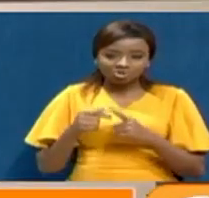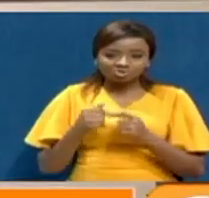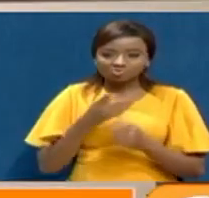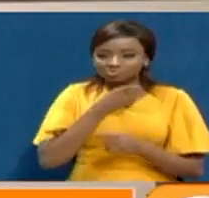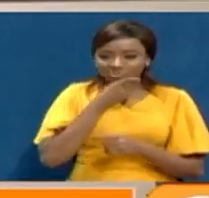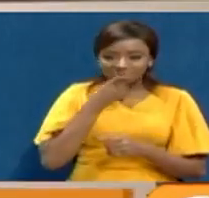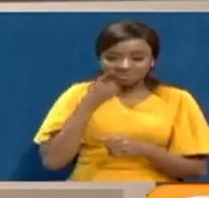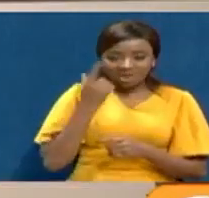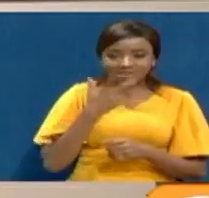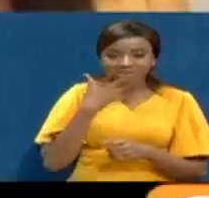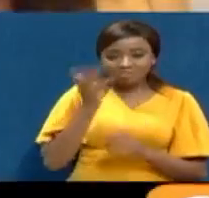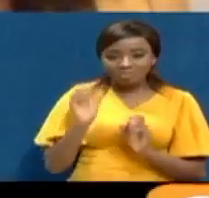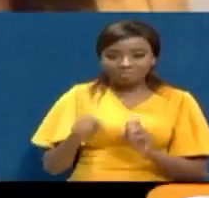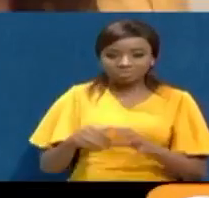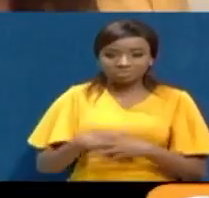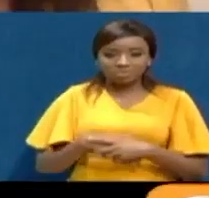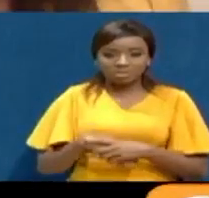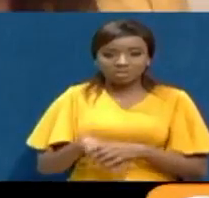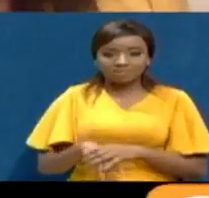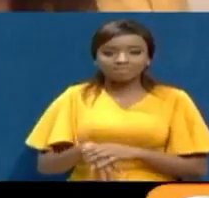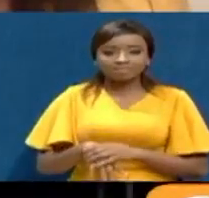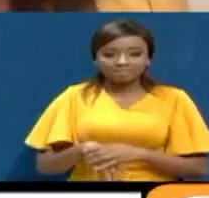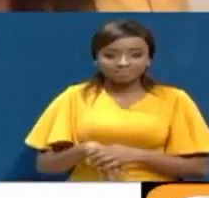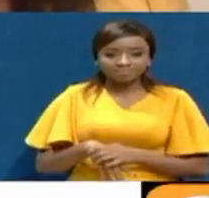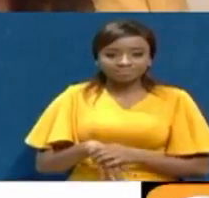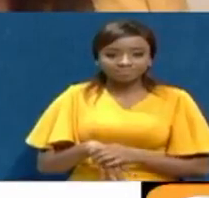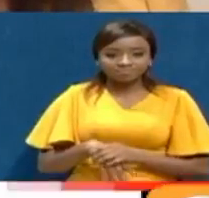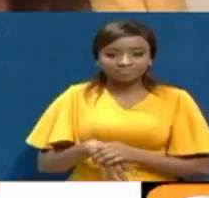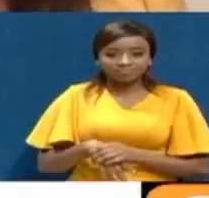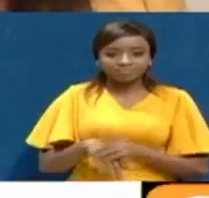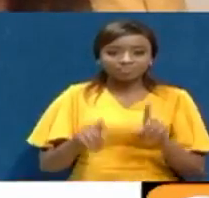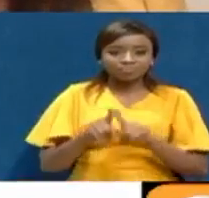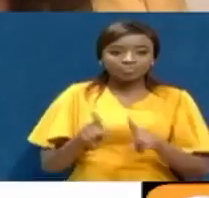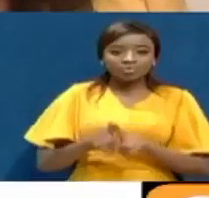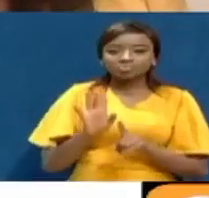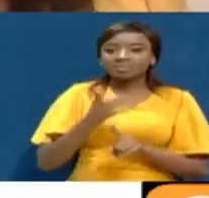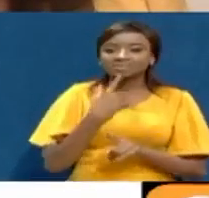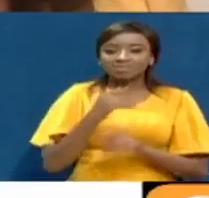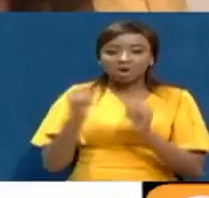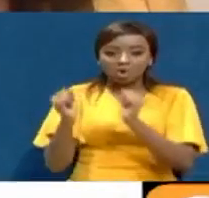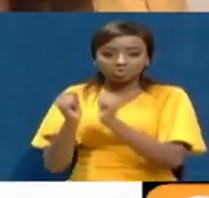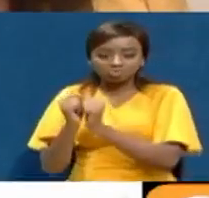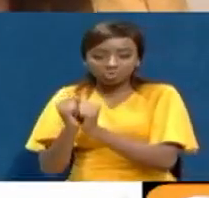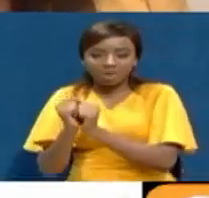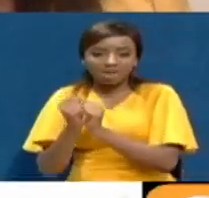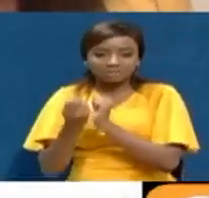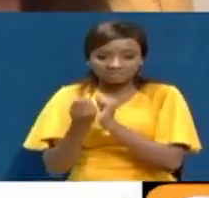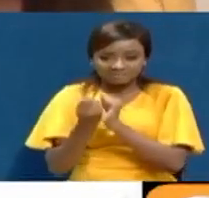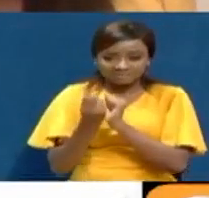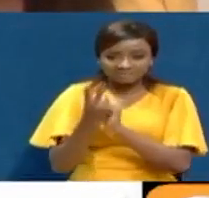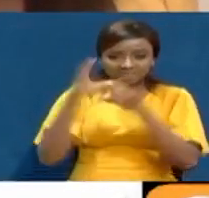relatively warmer. Yeah. The same issue alert that you issued says that the Met Department said that the October-December rains will be a